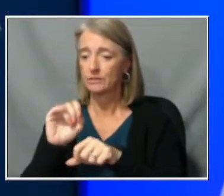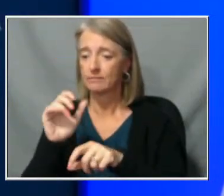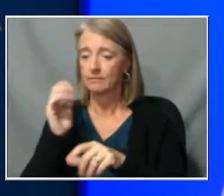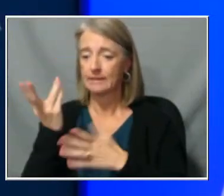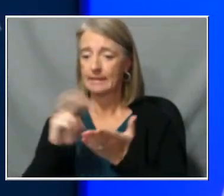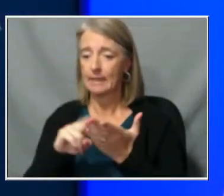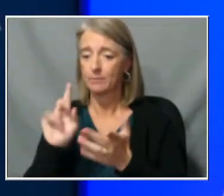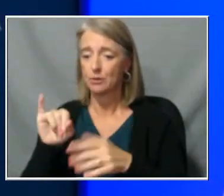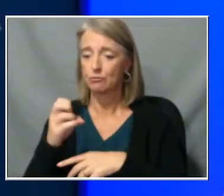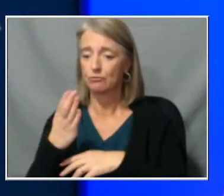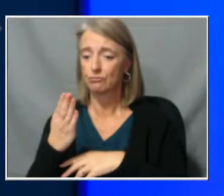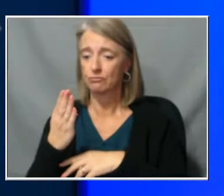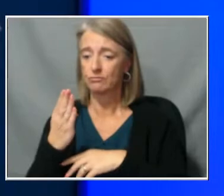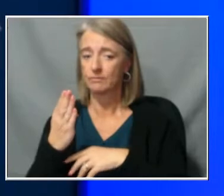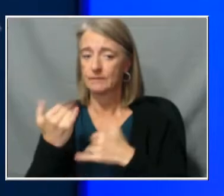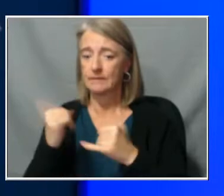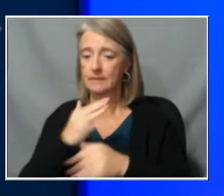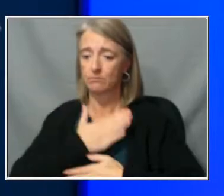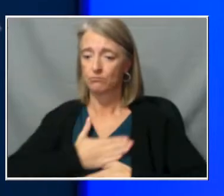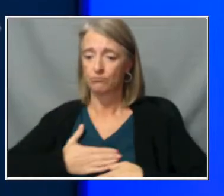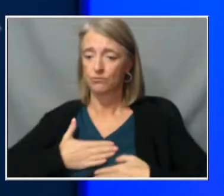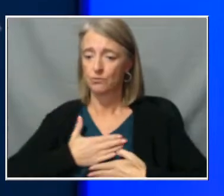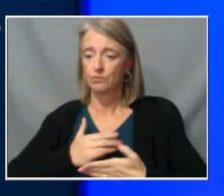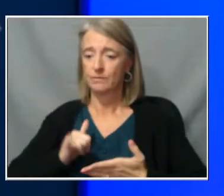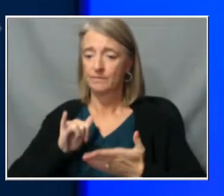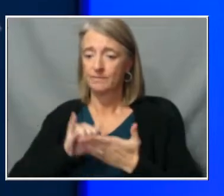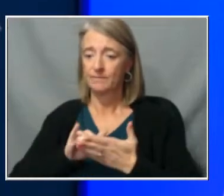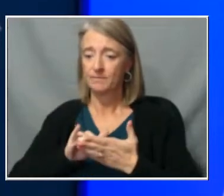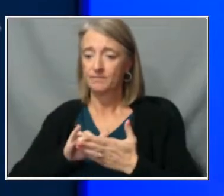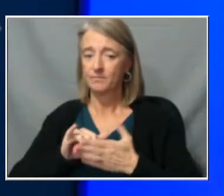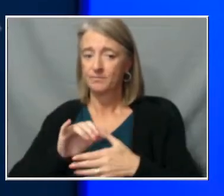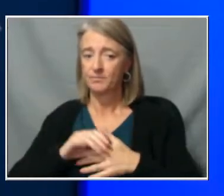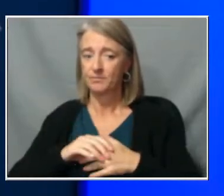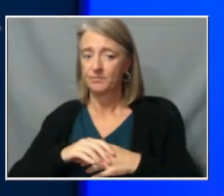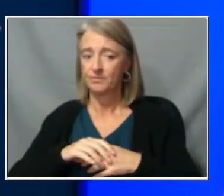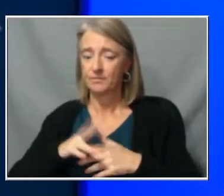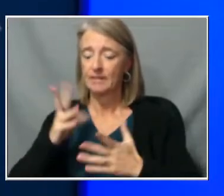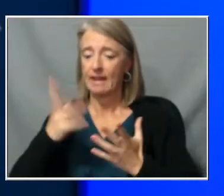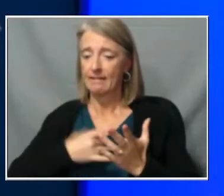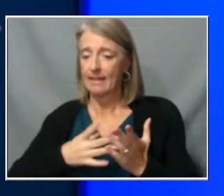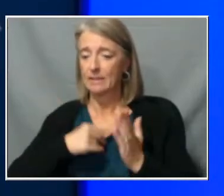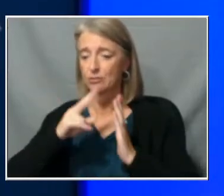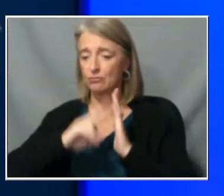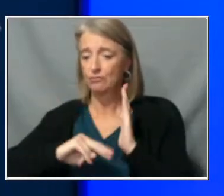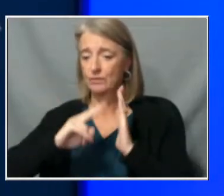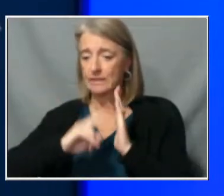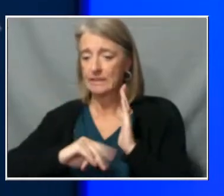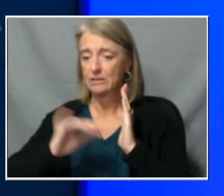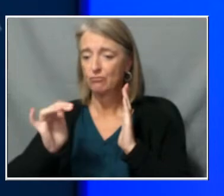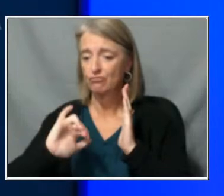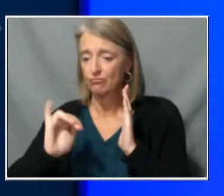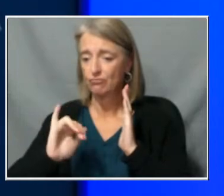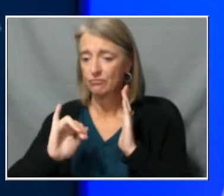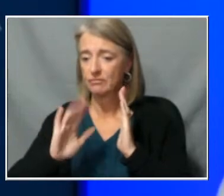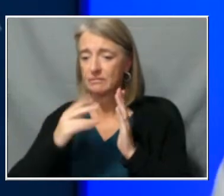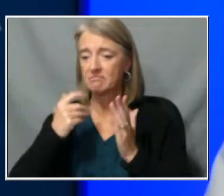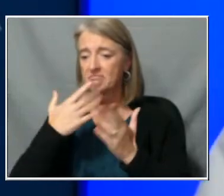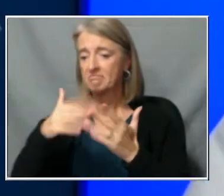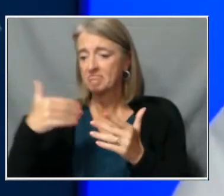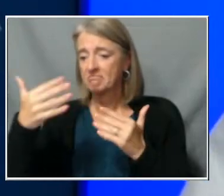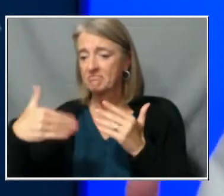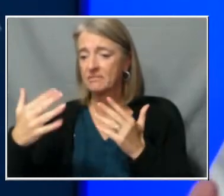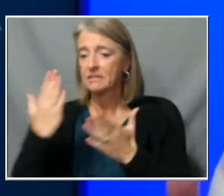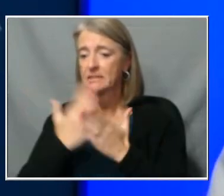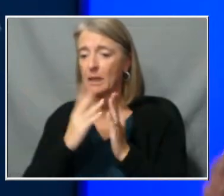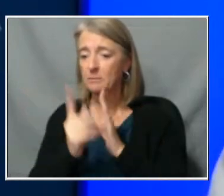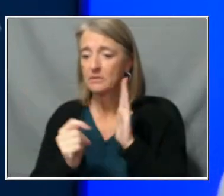Yeah, good job. I still enjoy that, and that keeps me active. I like to read. And that's kind of a hit and miss. Sometimes I go through periods where I